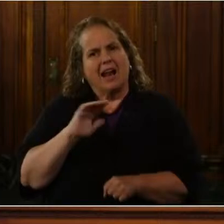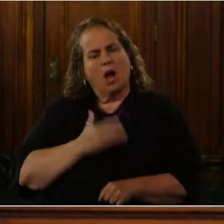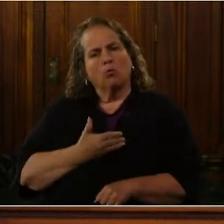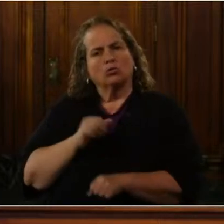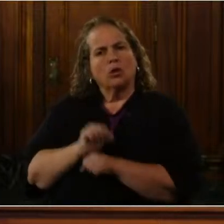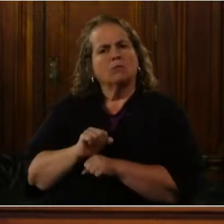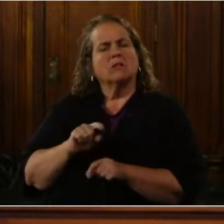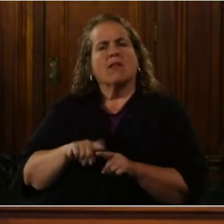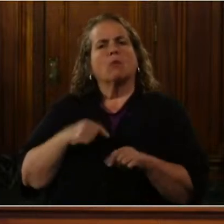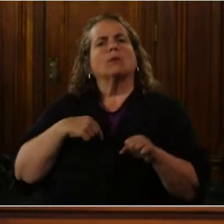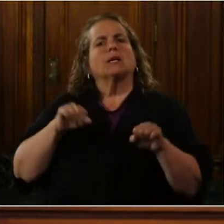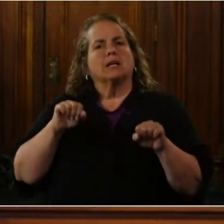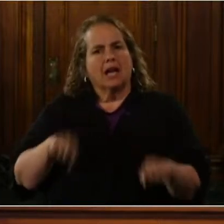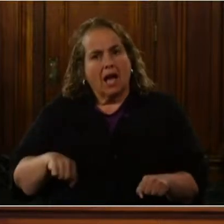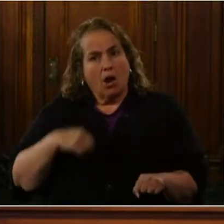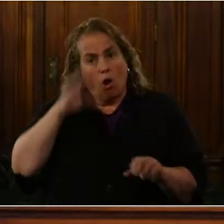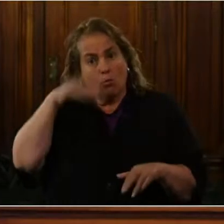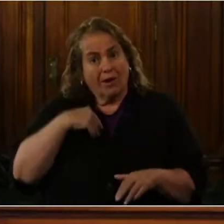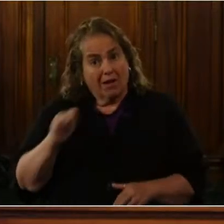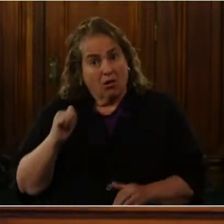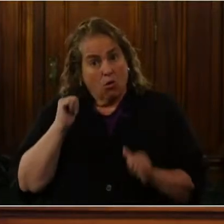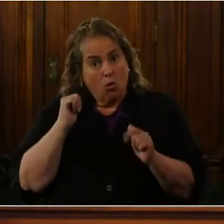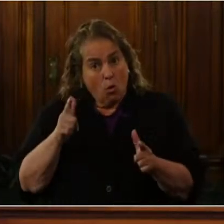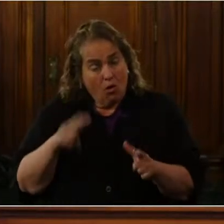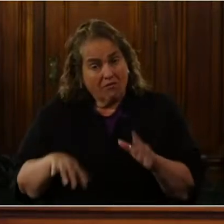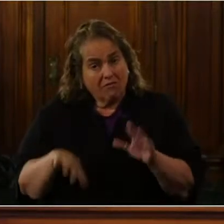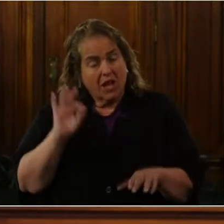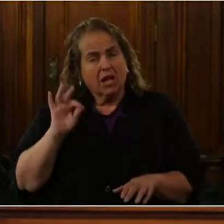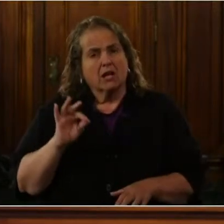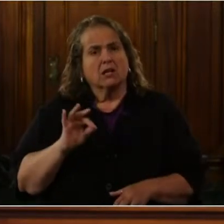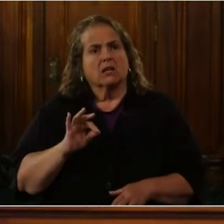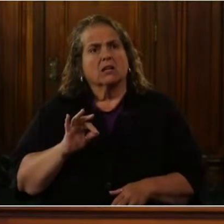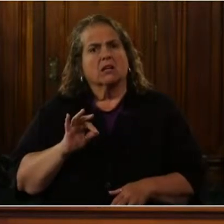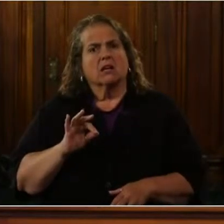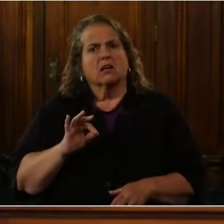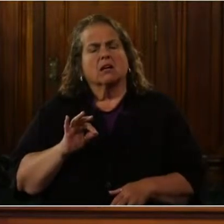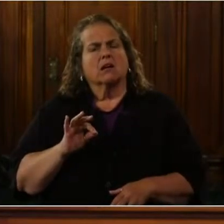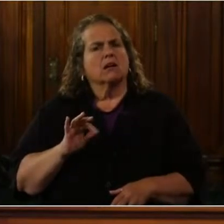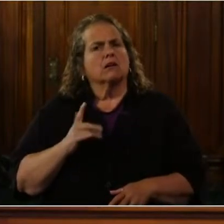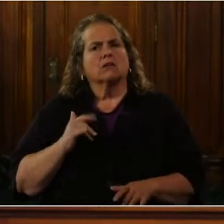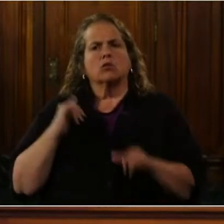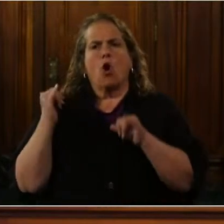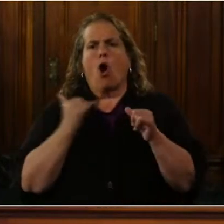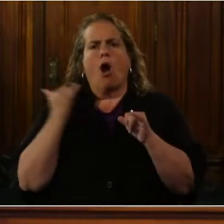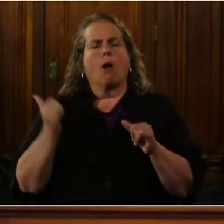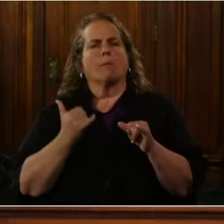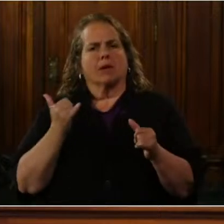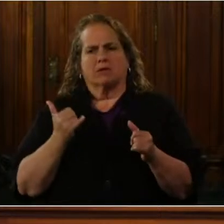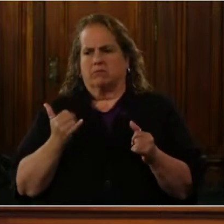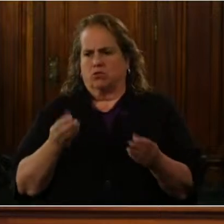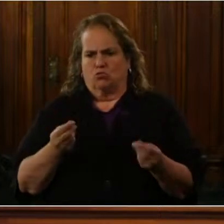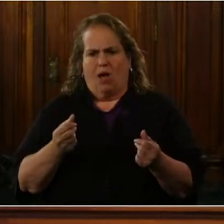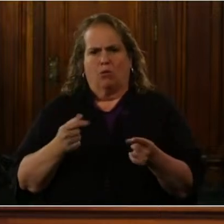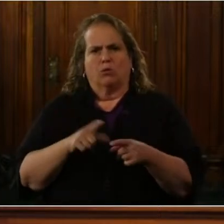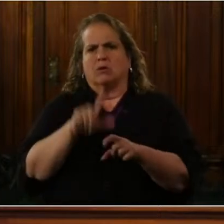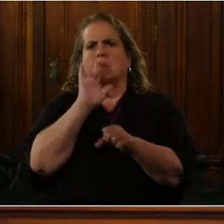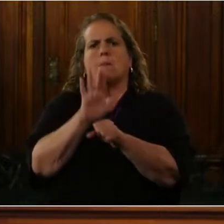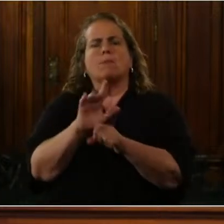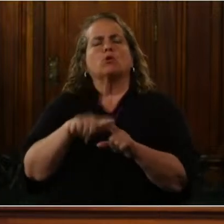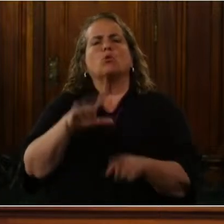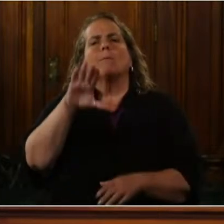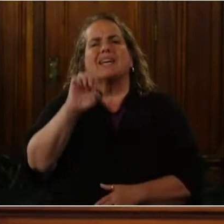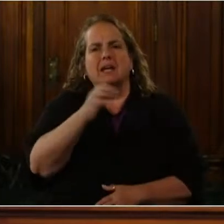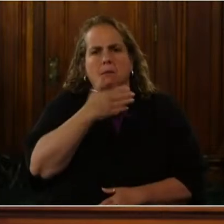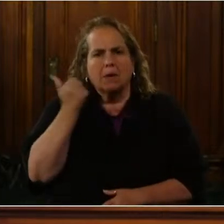can. And I just hope that we can all find at least common ground and commitment to be better, commitment to